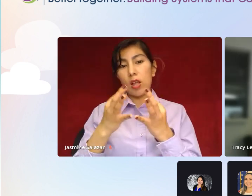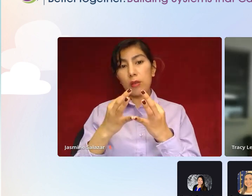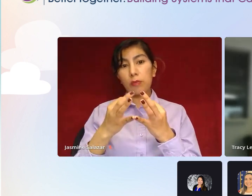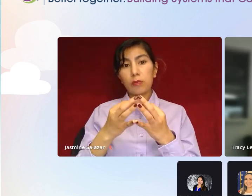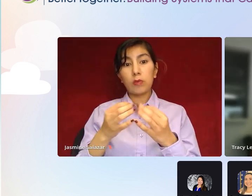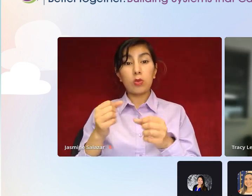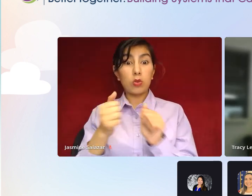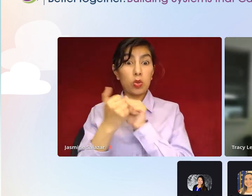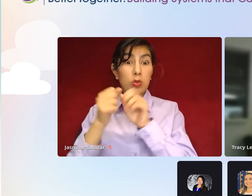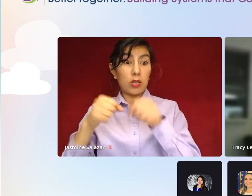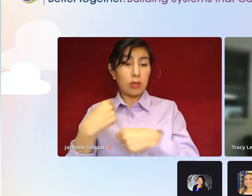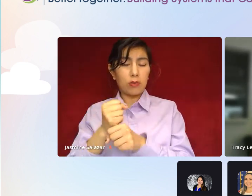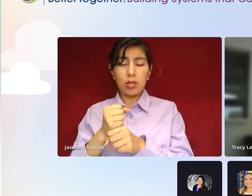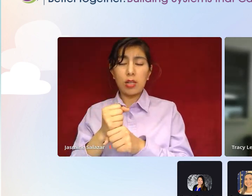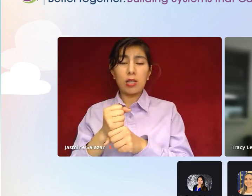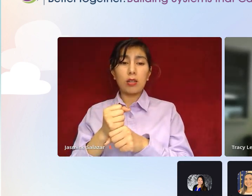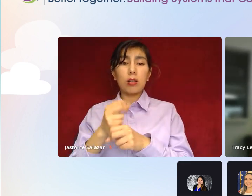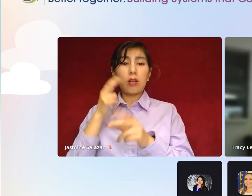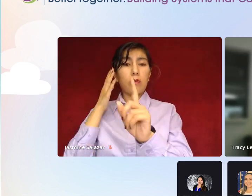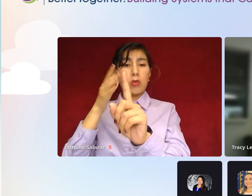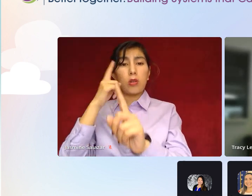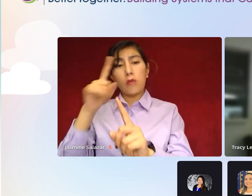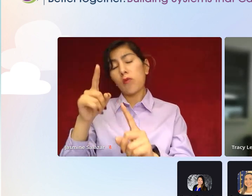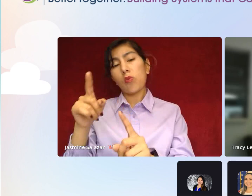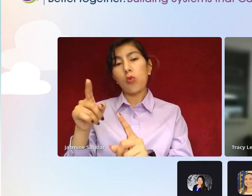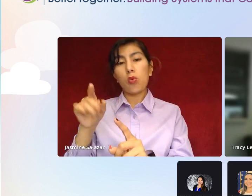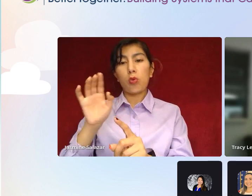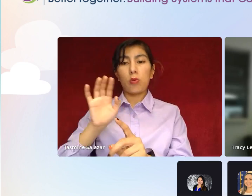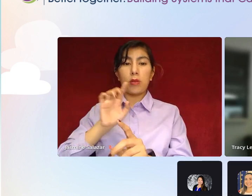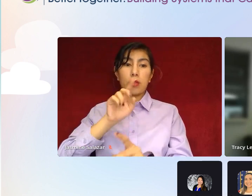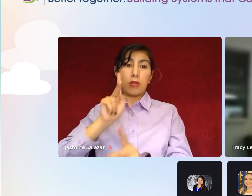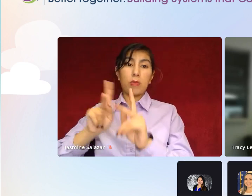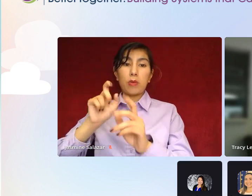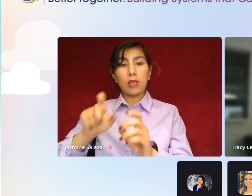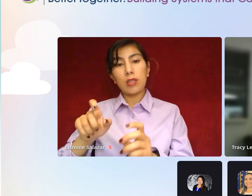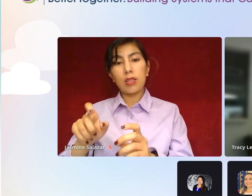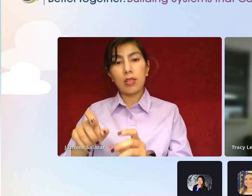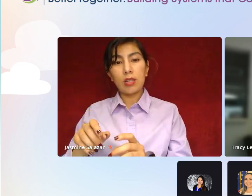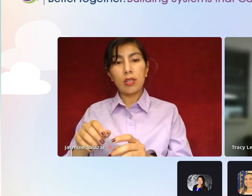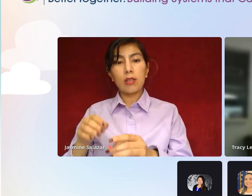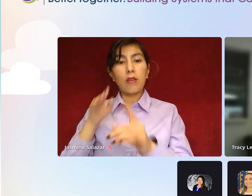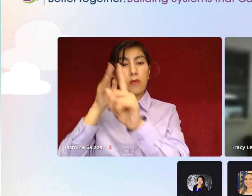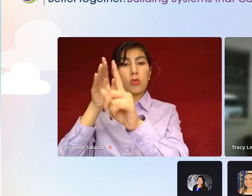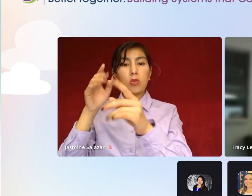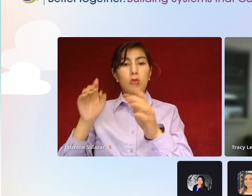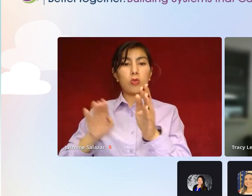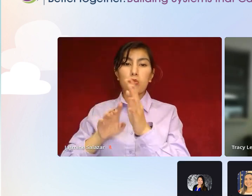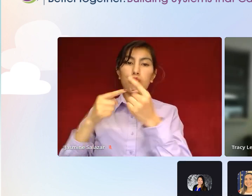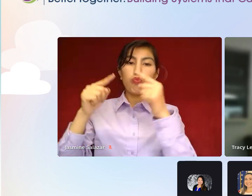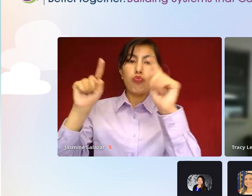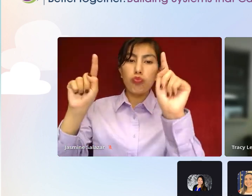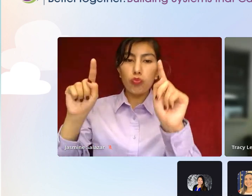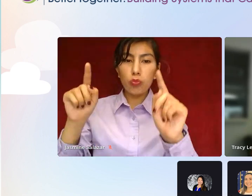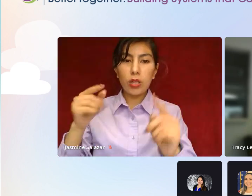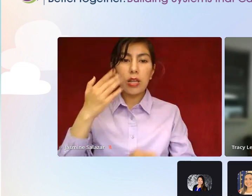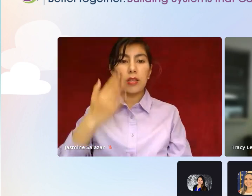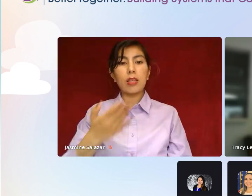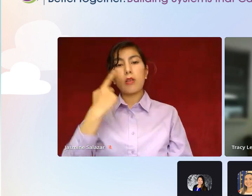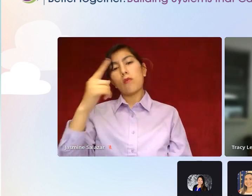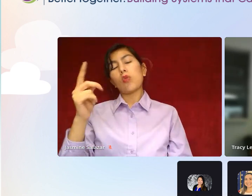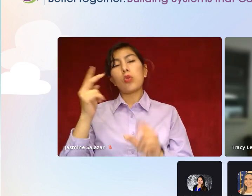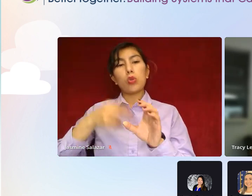where every child and youth receives the care and support they need to thrive. Thank you all for joining us today, and I wish you a productive